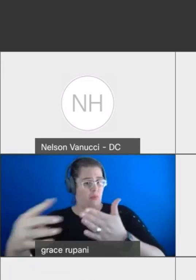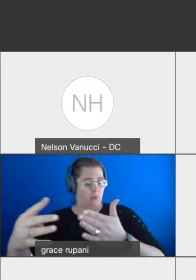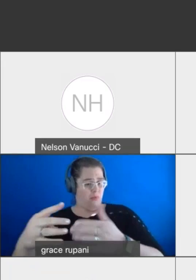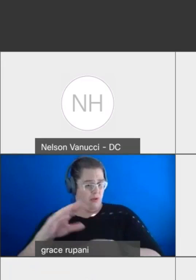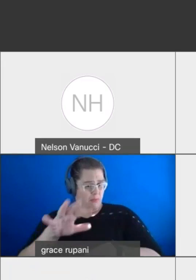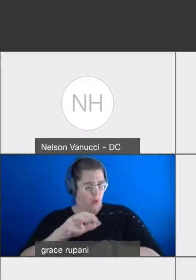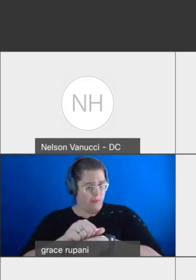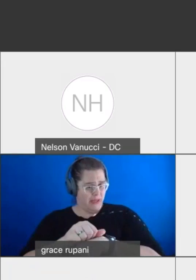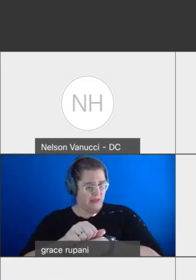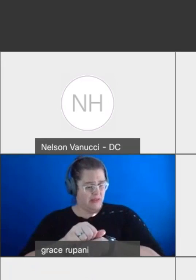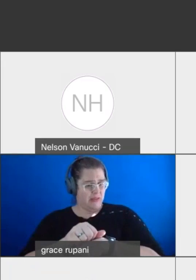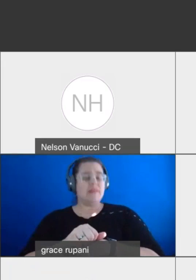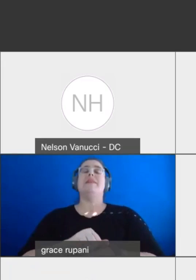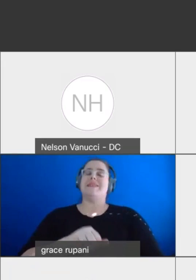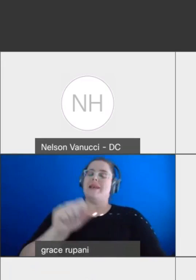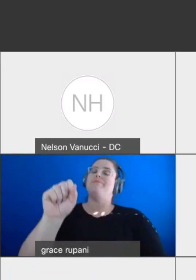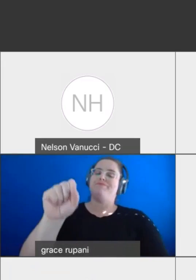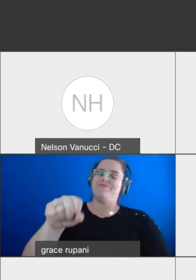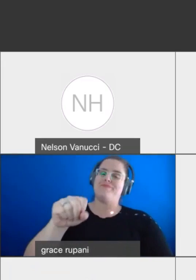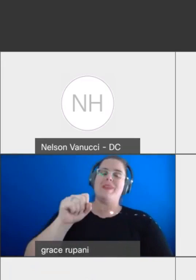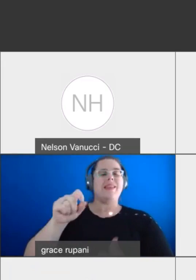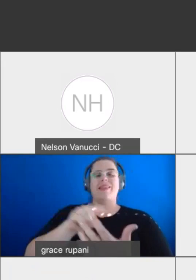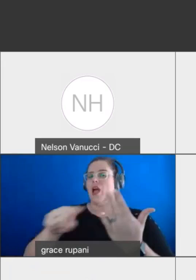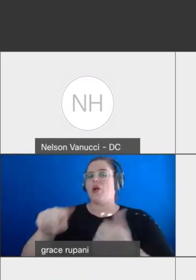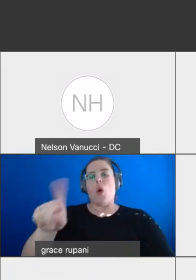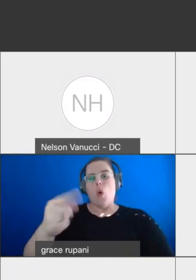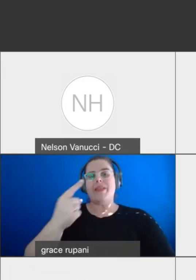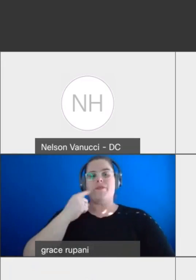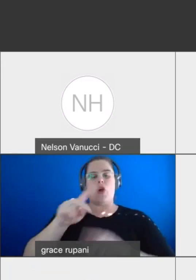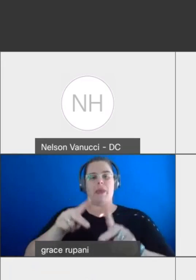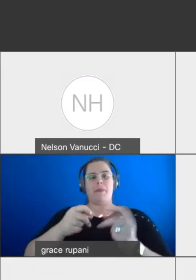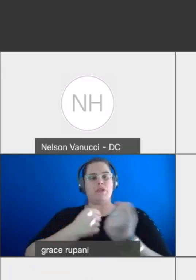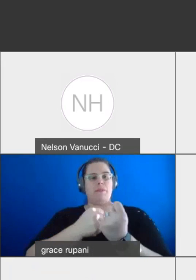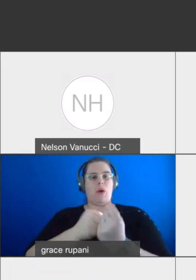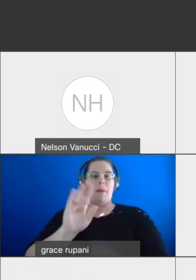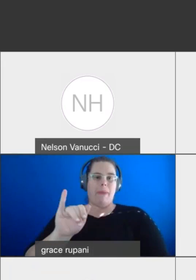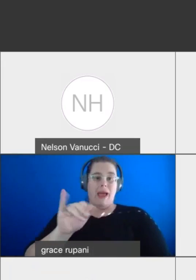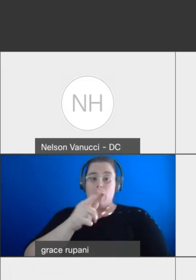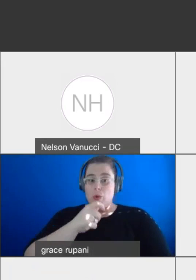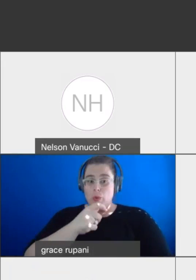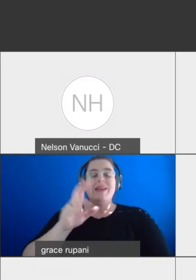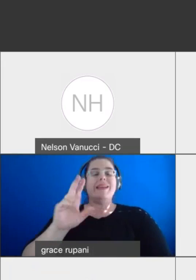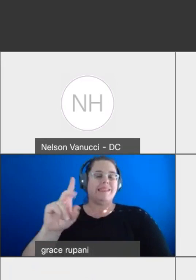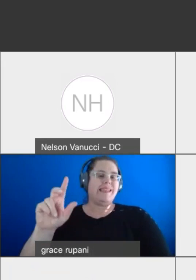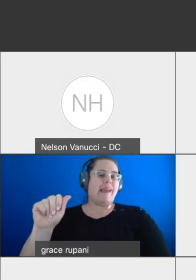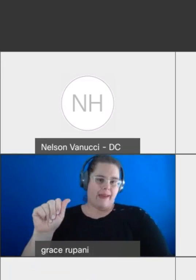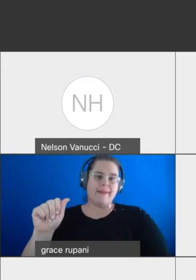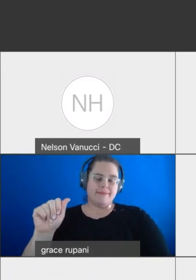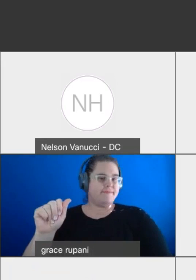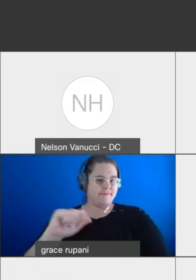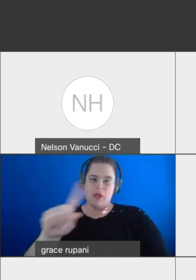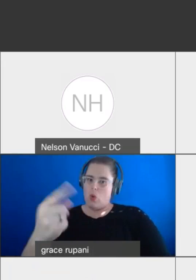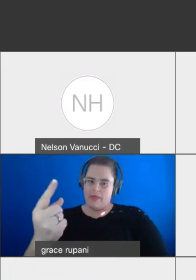Yes, those are only for people supported by DDA, and the way the determination of who will